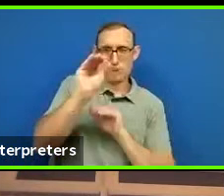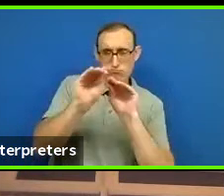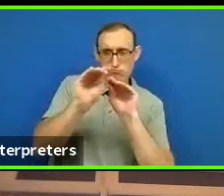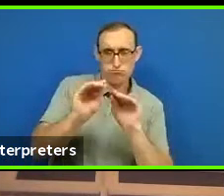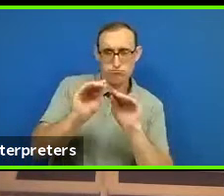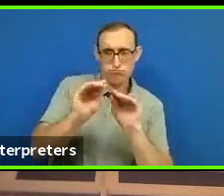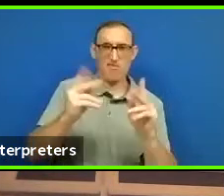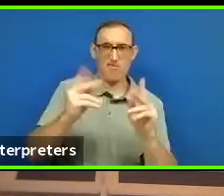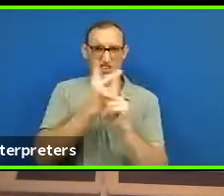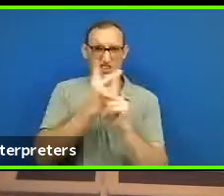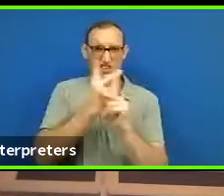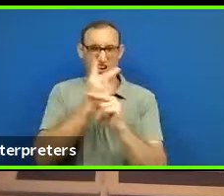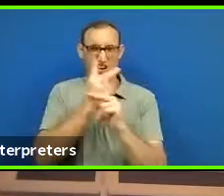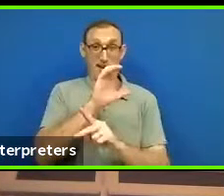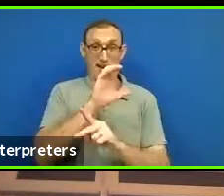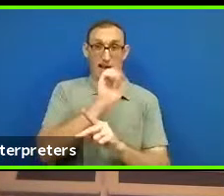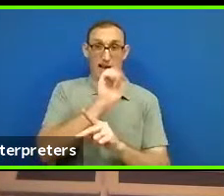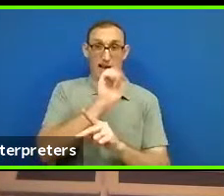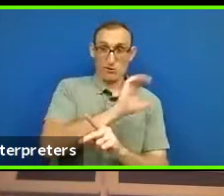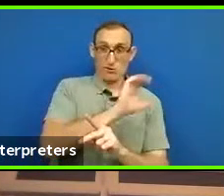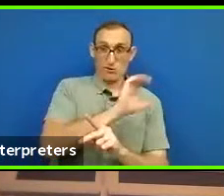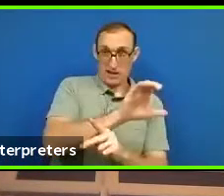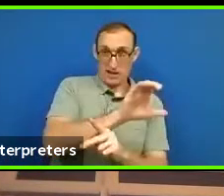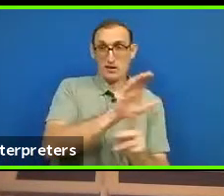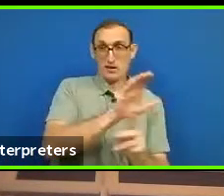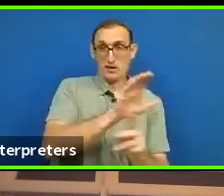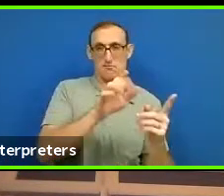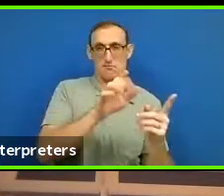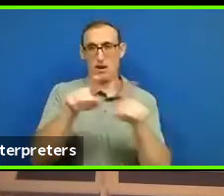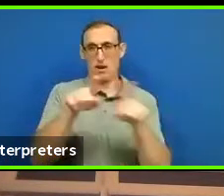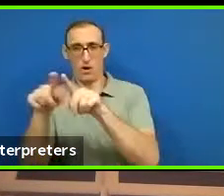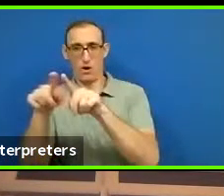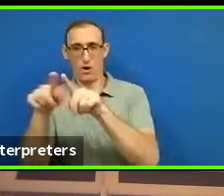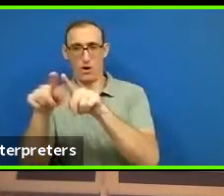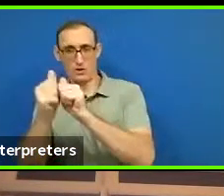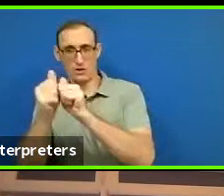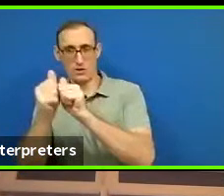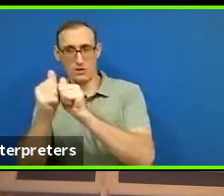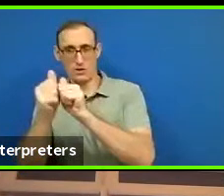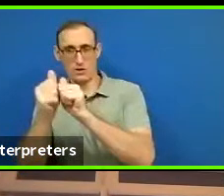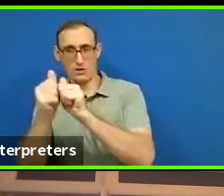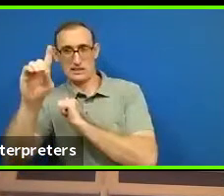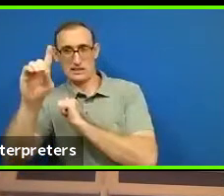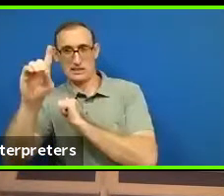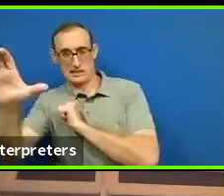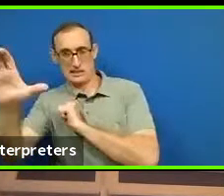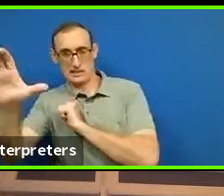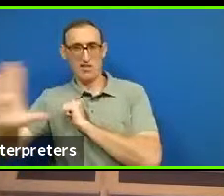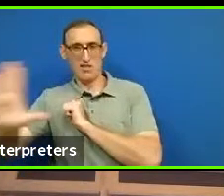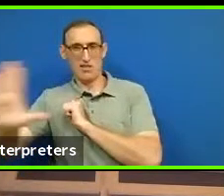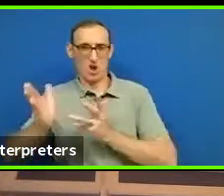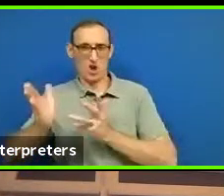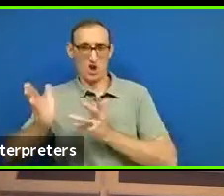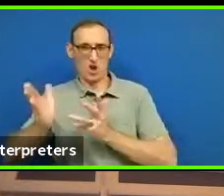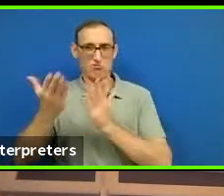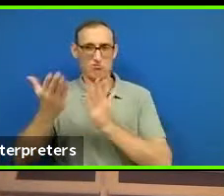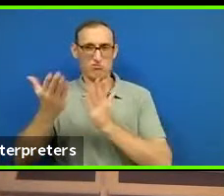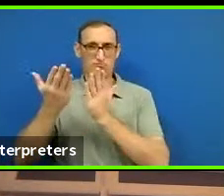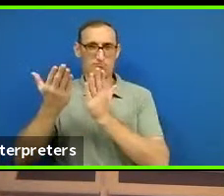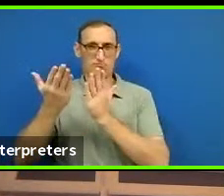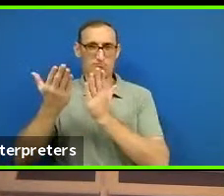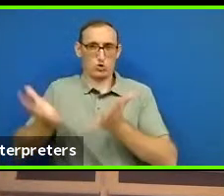is aligned with the CDC indicators for reopening table. We also, once we